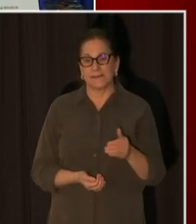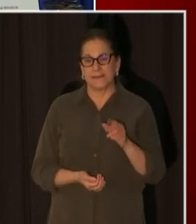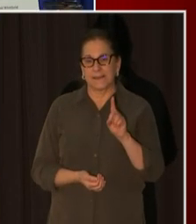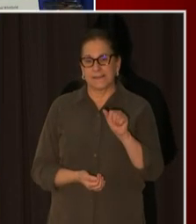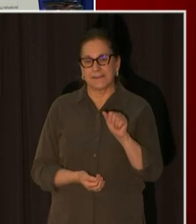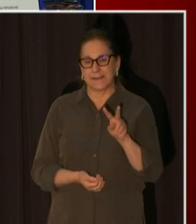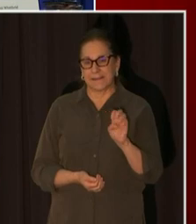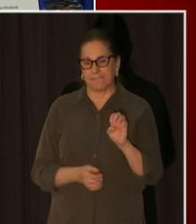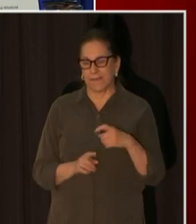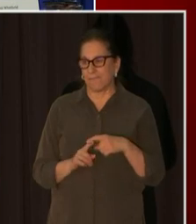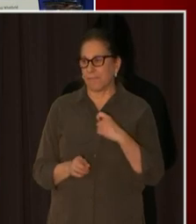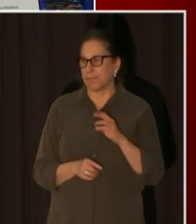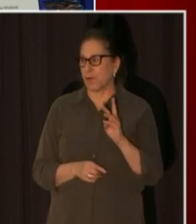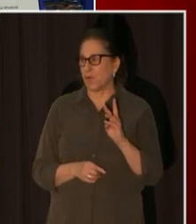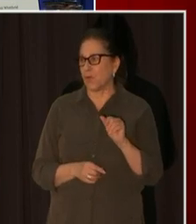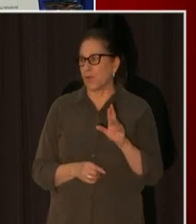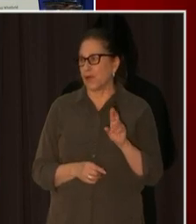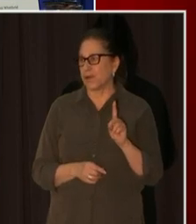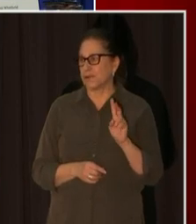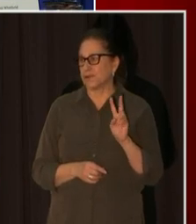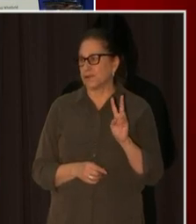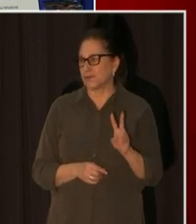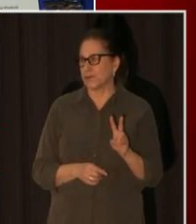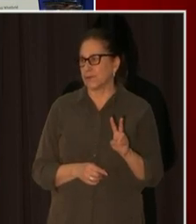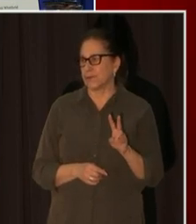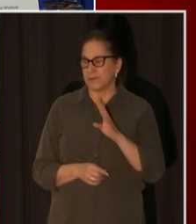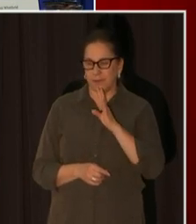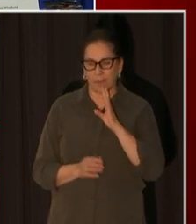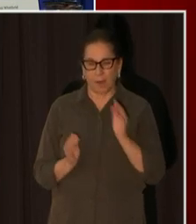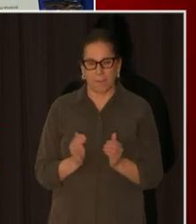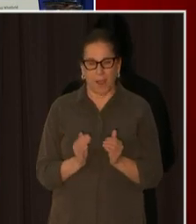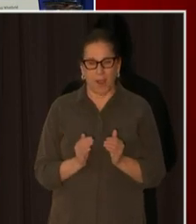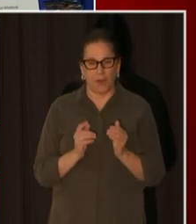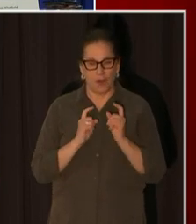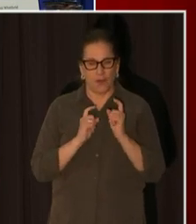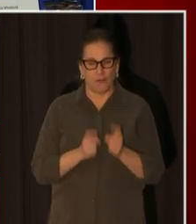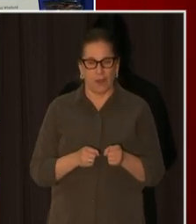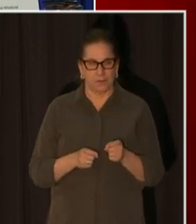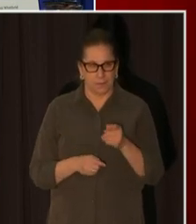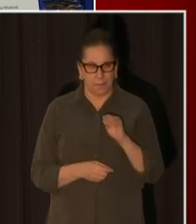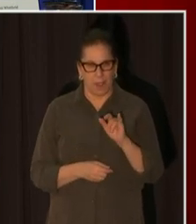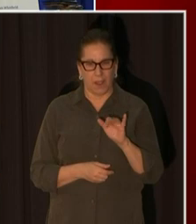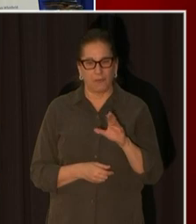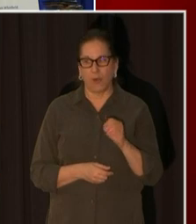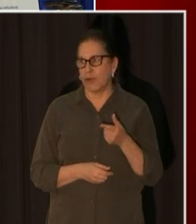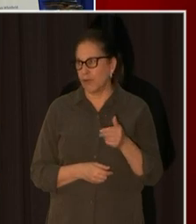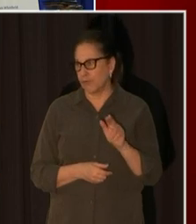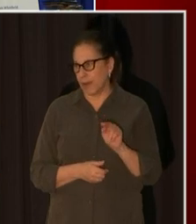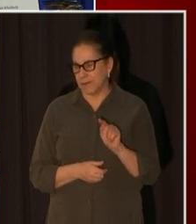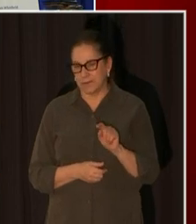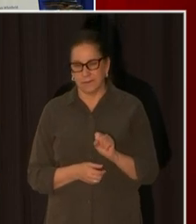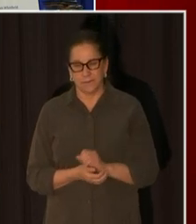go into the queue and someone grab Sure. What we could her do first, is, last name and phone number. Sure. What we could do is we could have Kim just press 0 again. Kim,